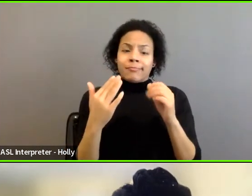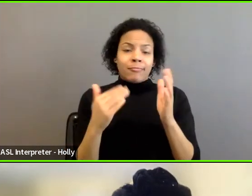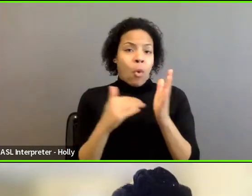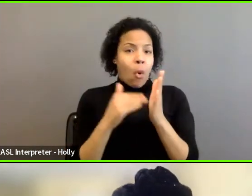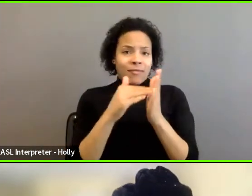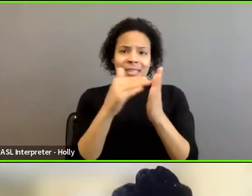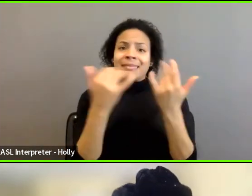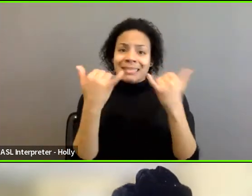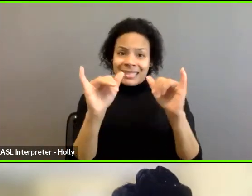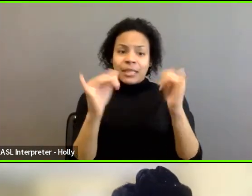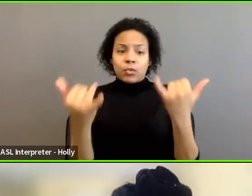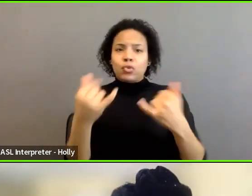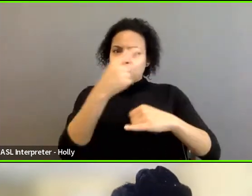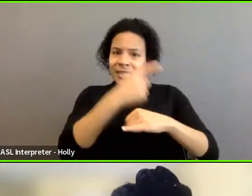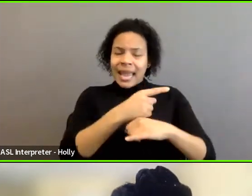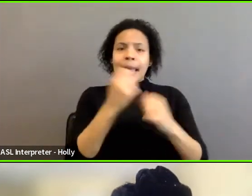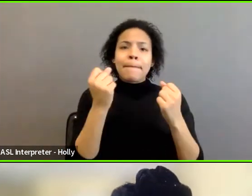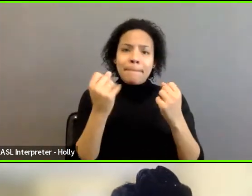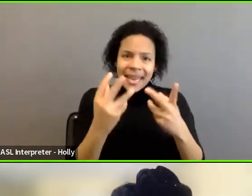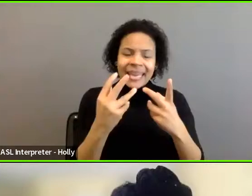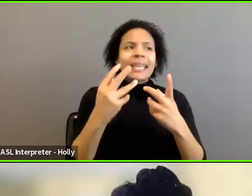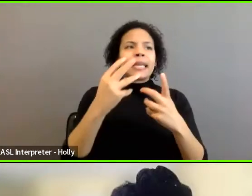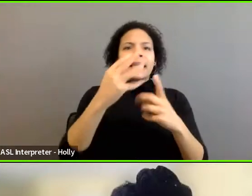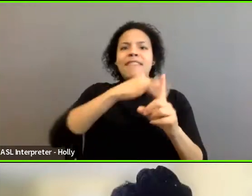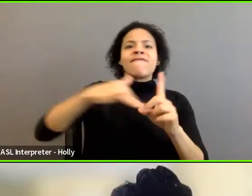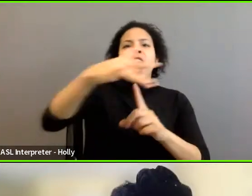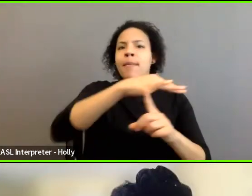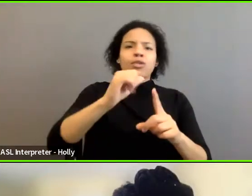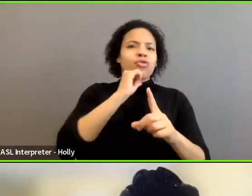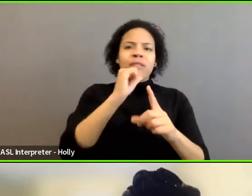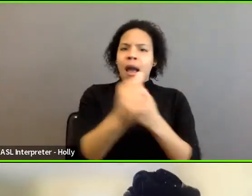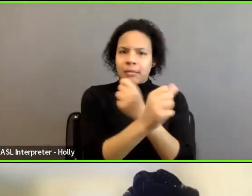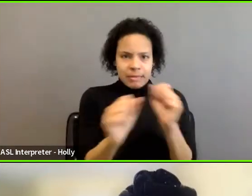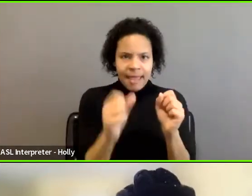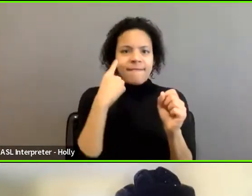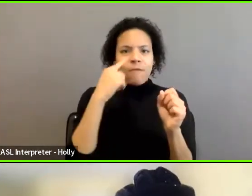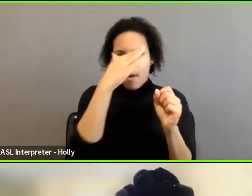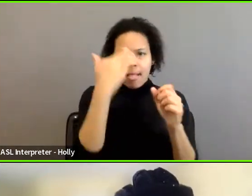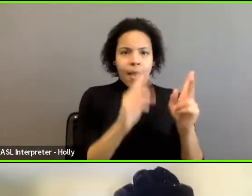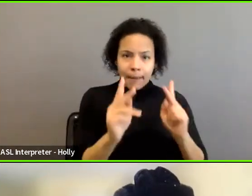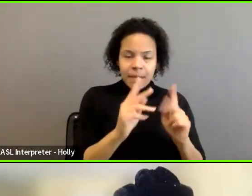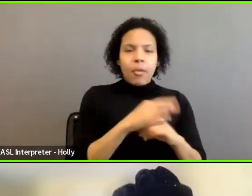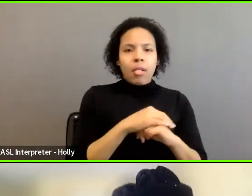day. They also protested curricular and cultural